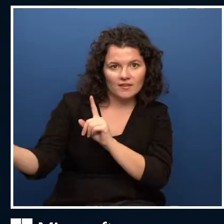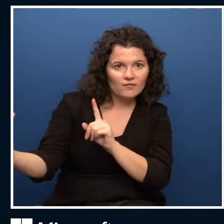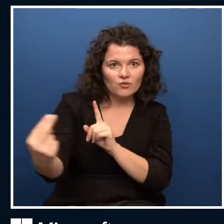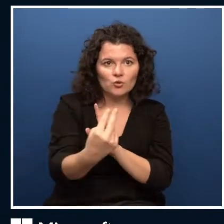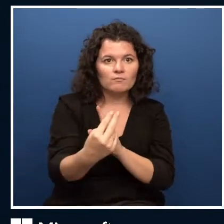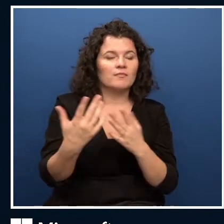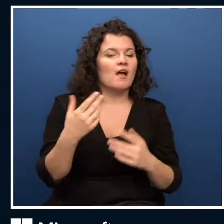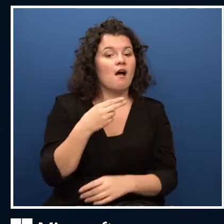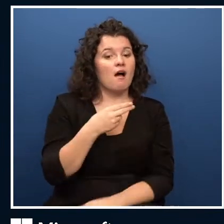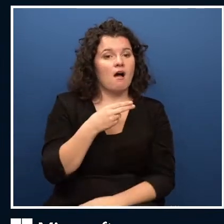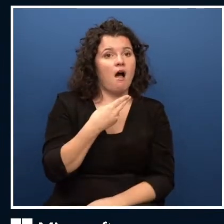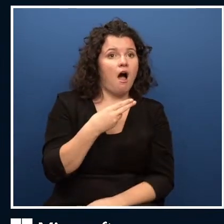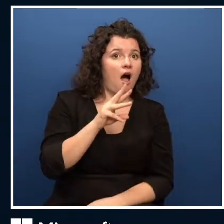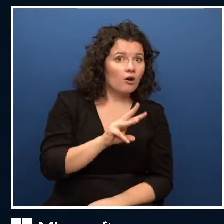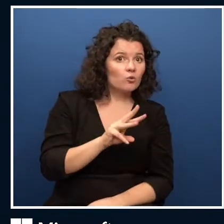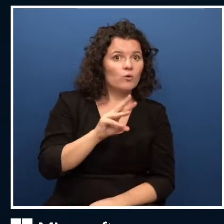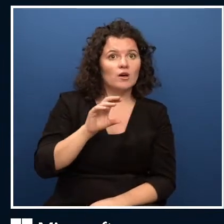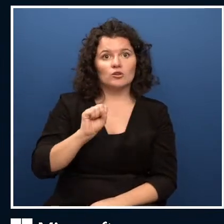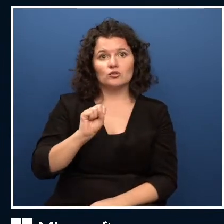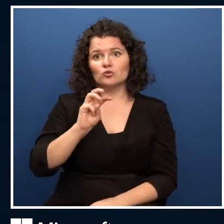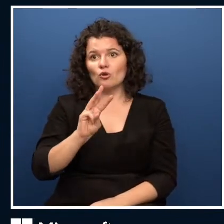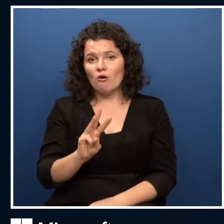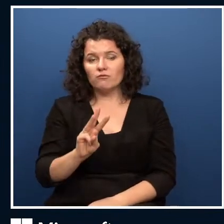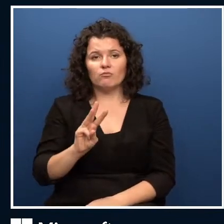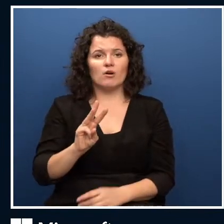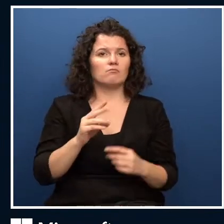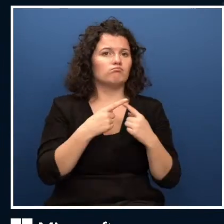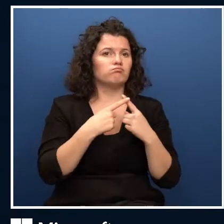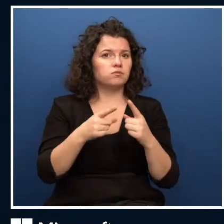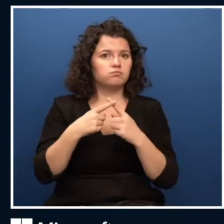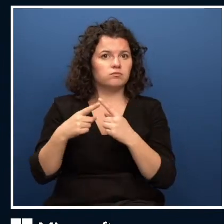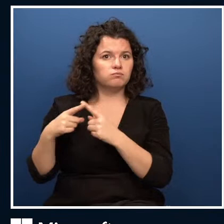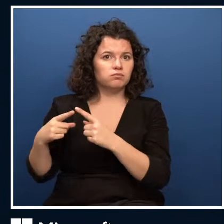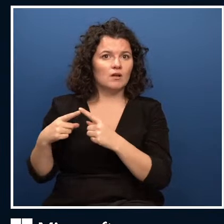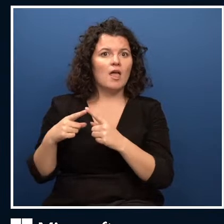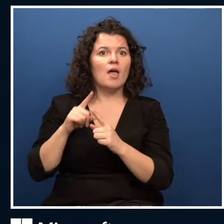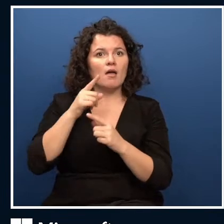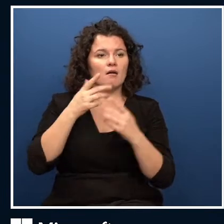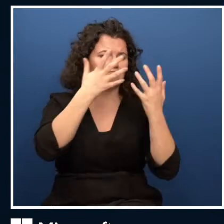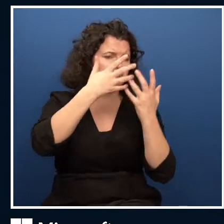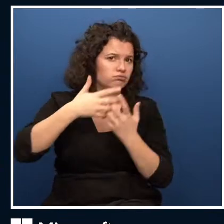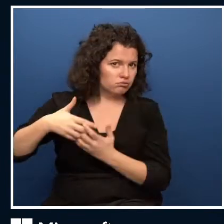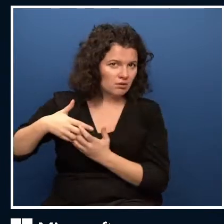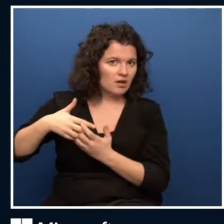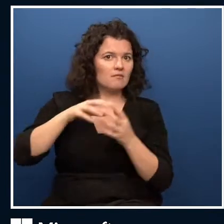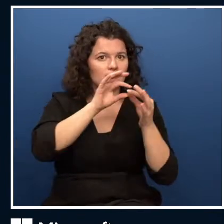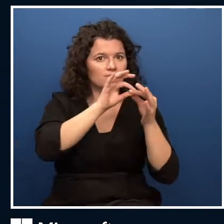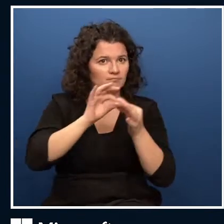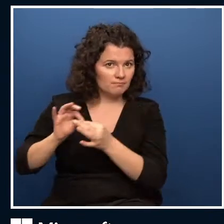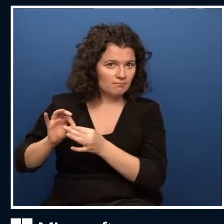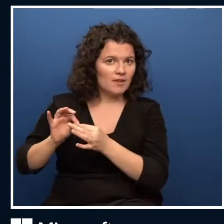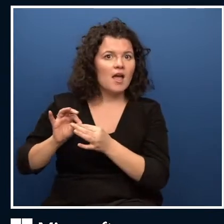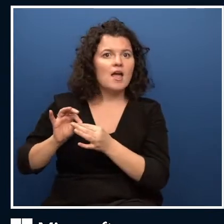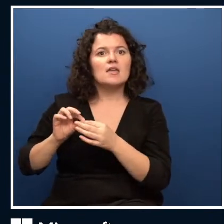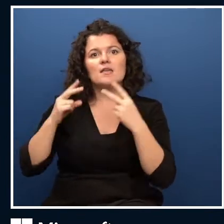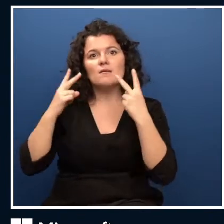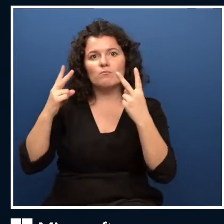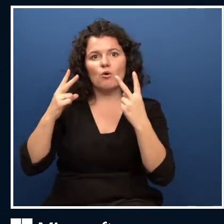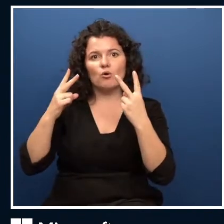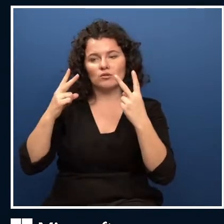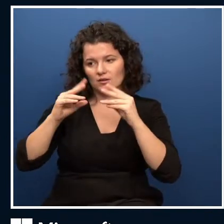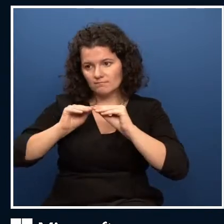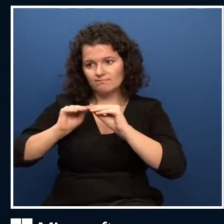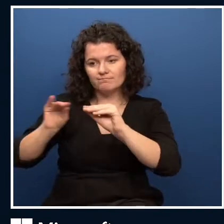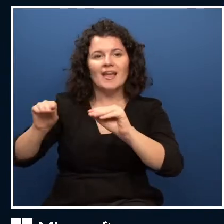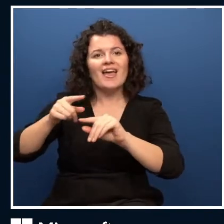like this. This is all about putting all those things together to solve really big problems. So we are pretty much an engineering-led course, and this is